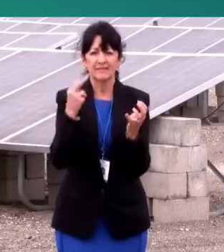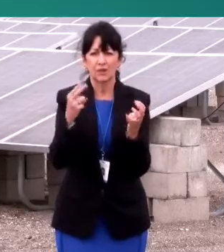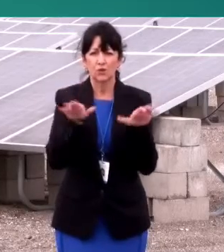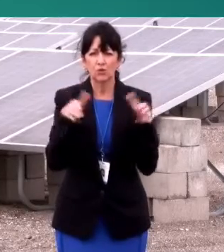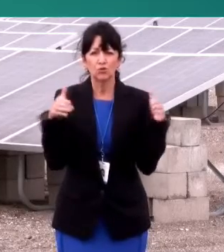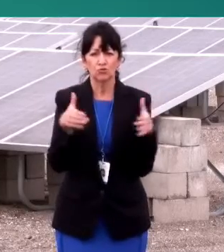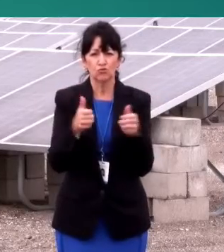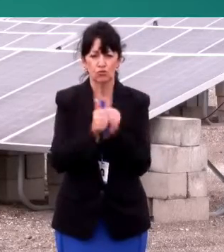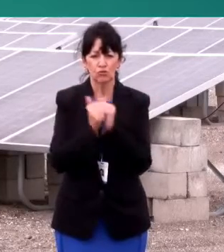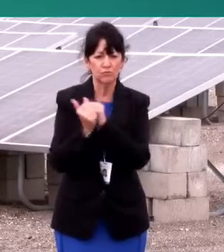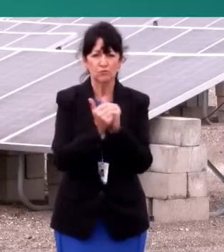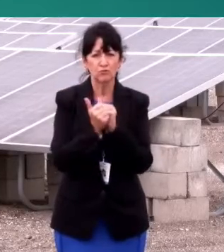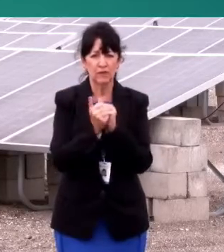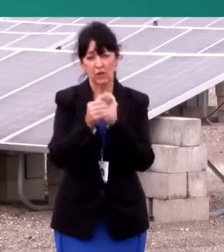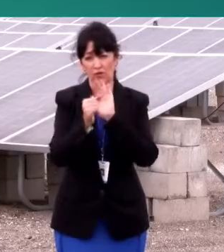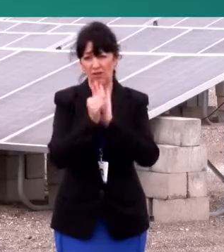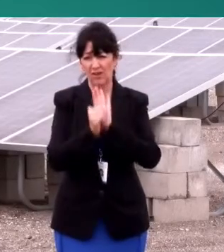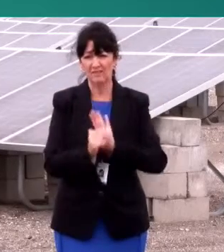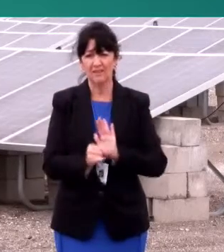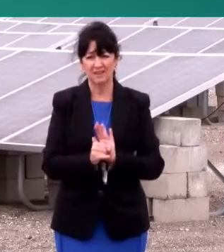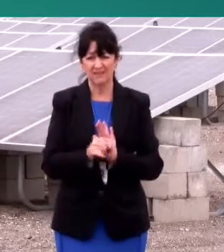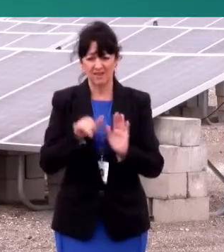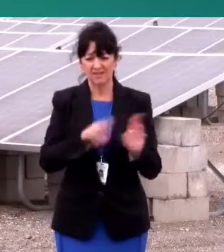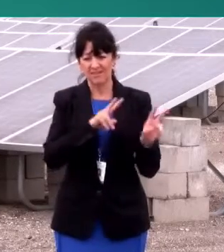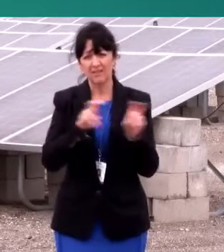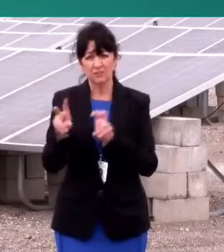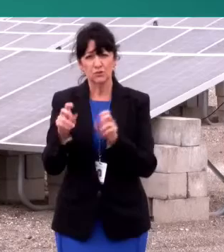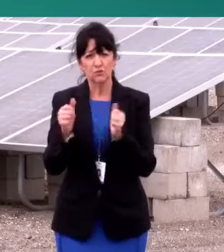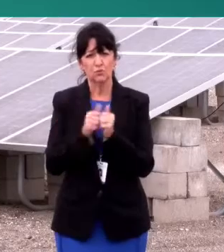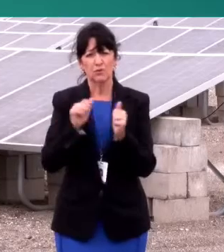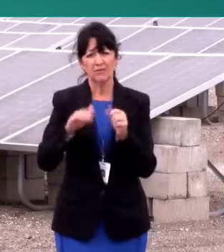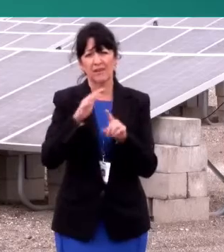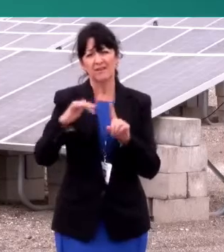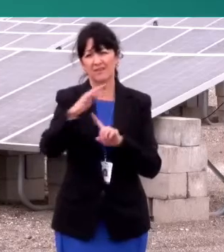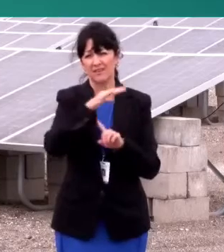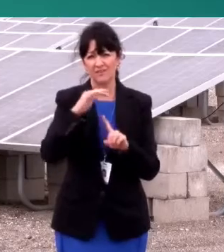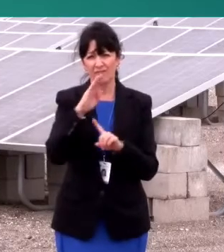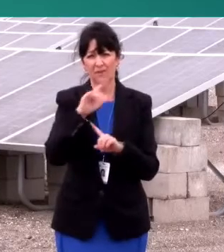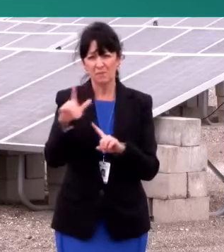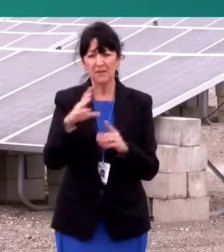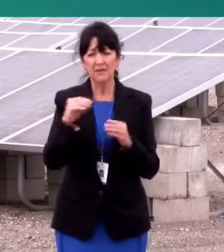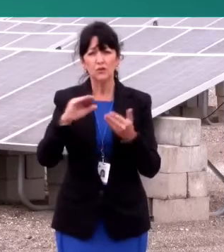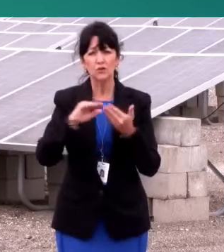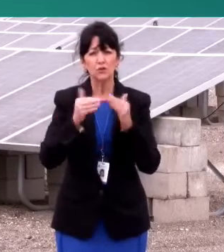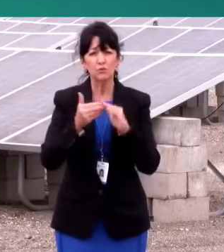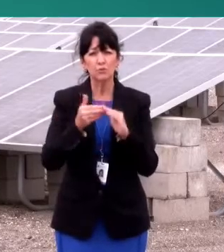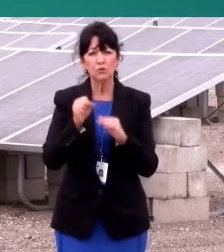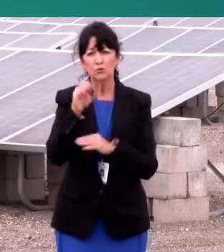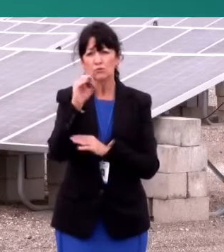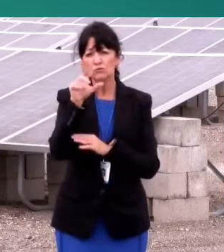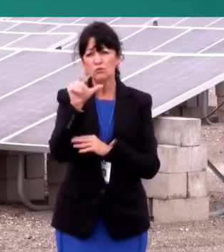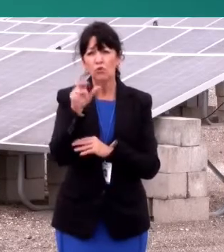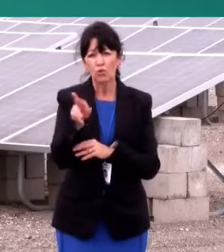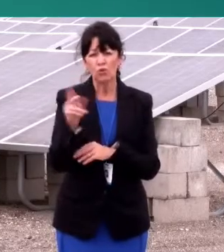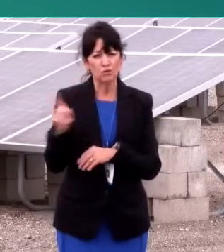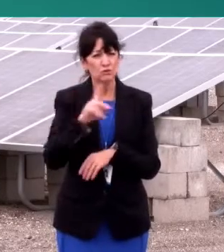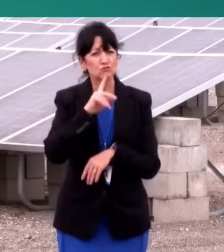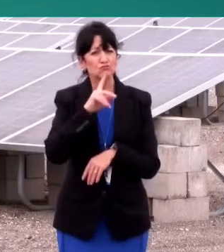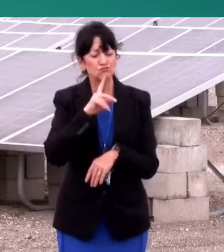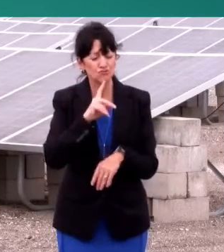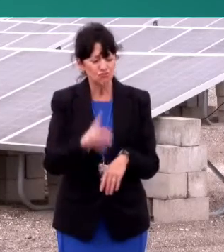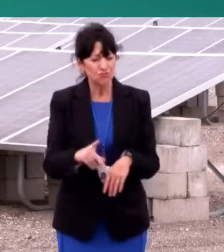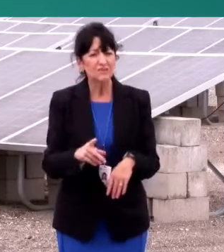identify specific issues with these environmental bills and the community solar. She really went